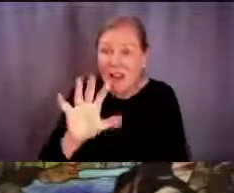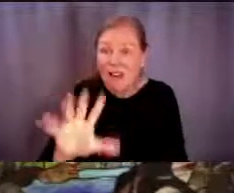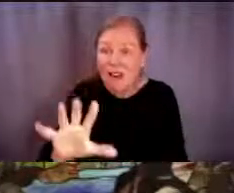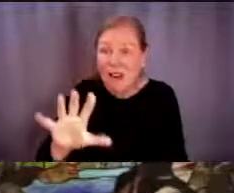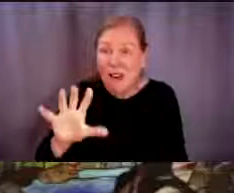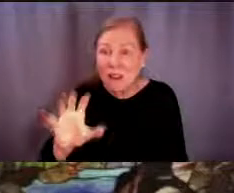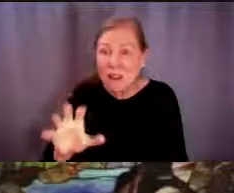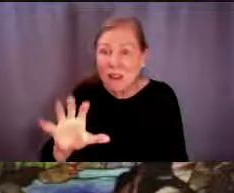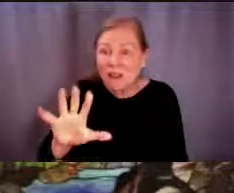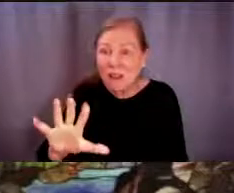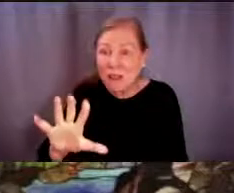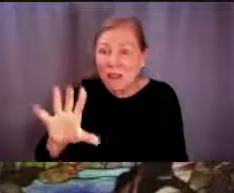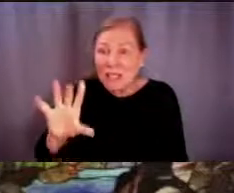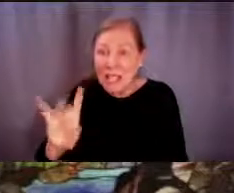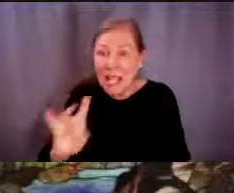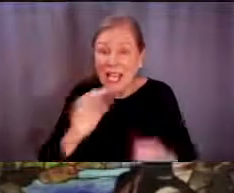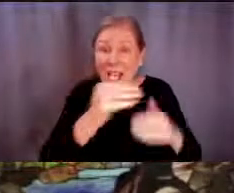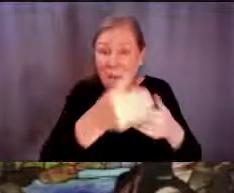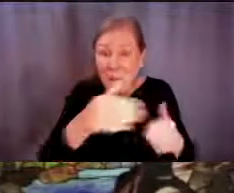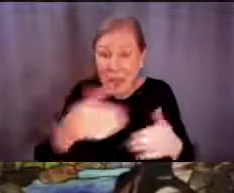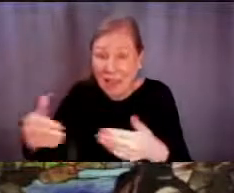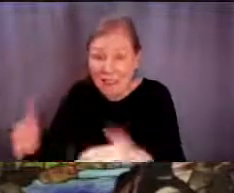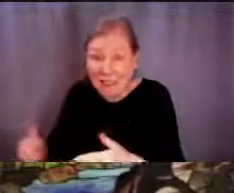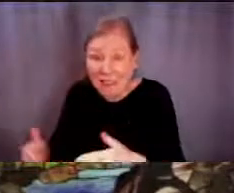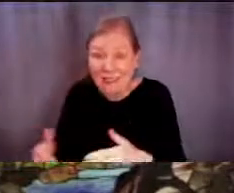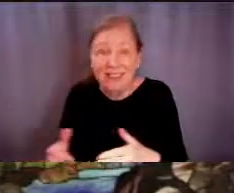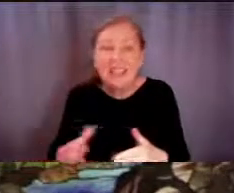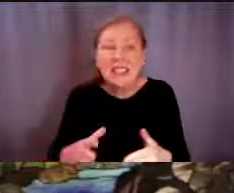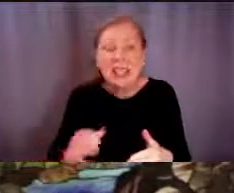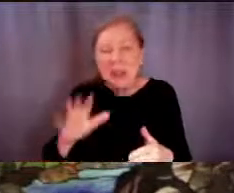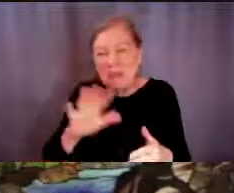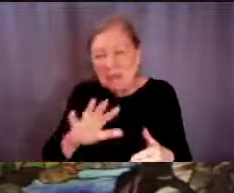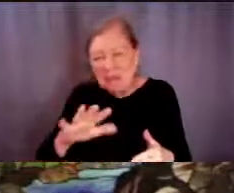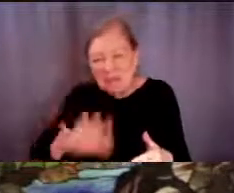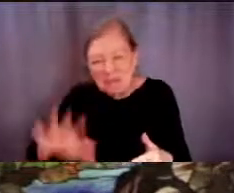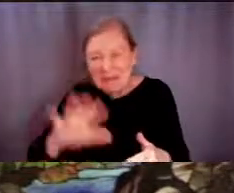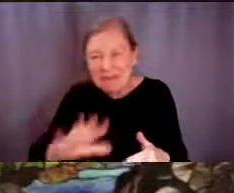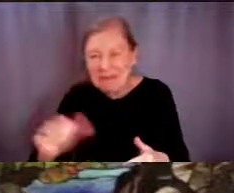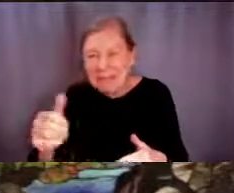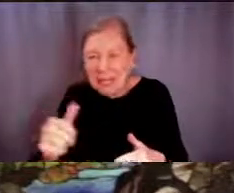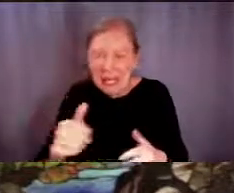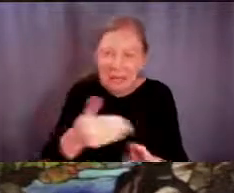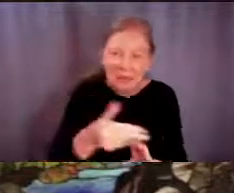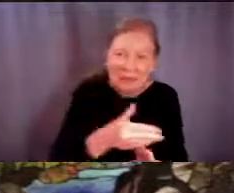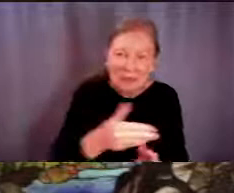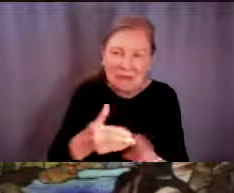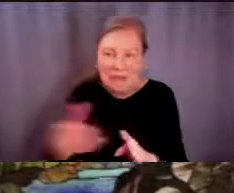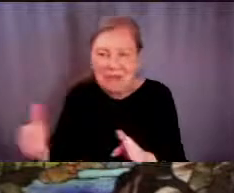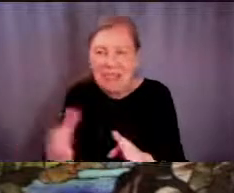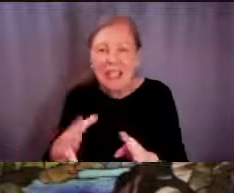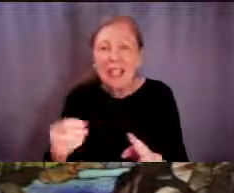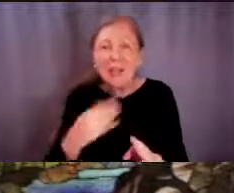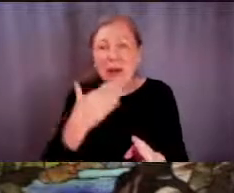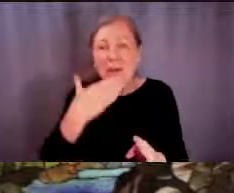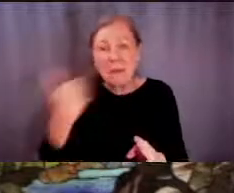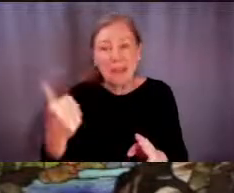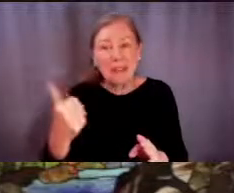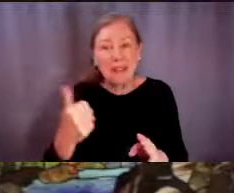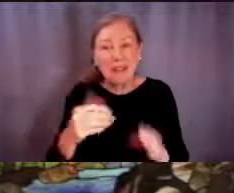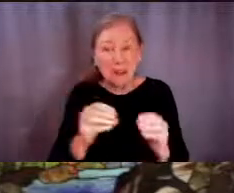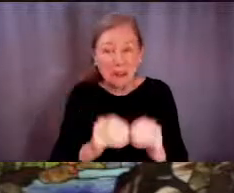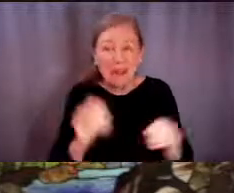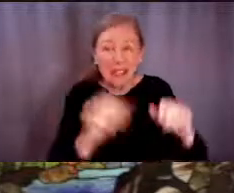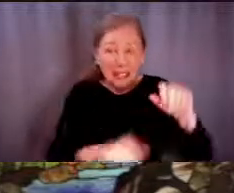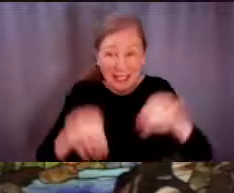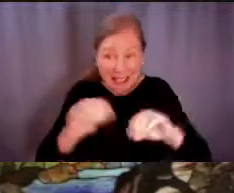558 packs, give or take 10. We decided we were better at assembling than we were at counting. Again,